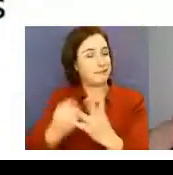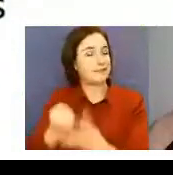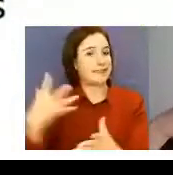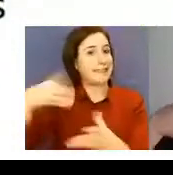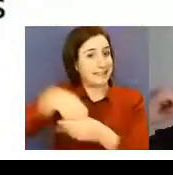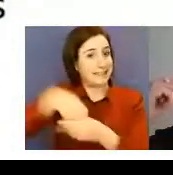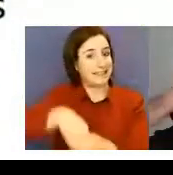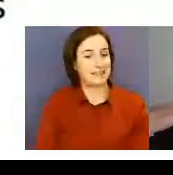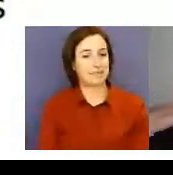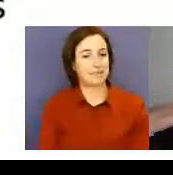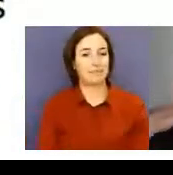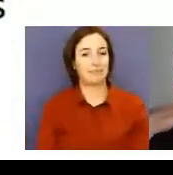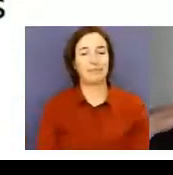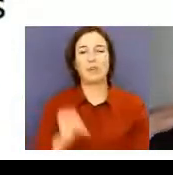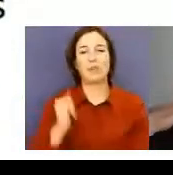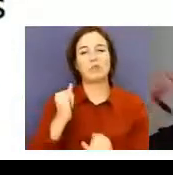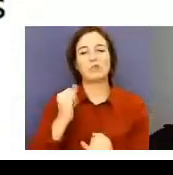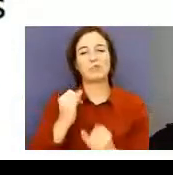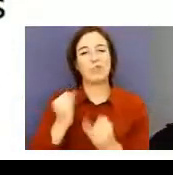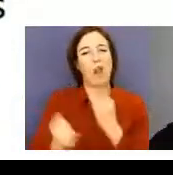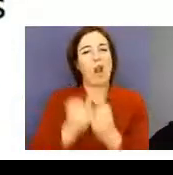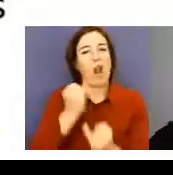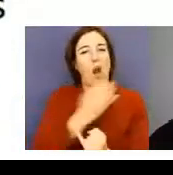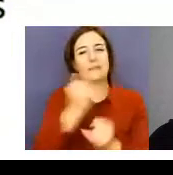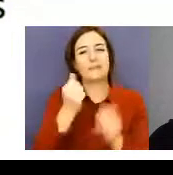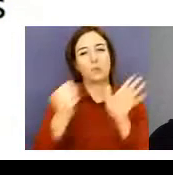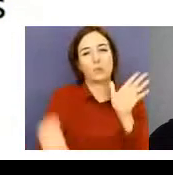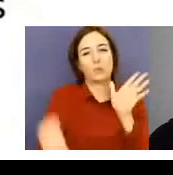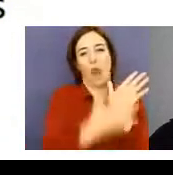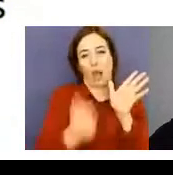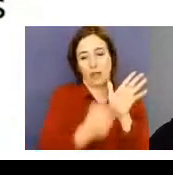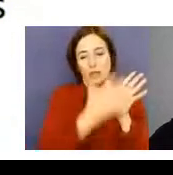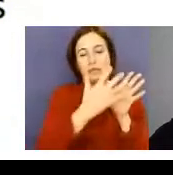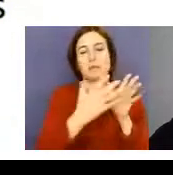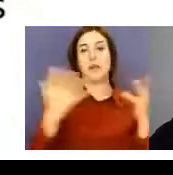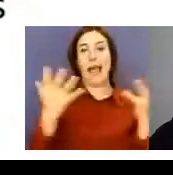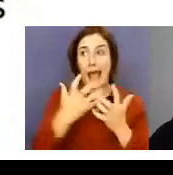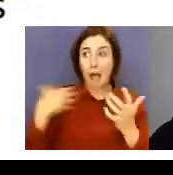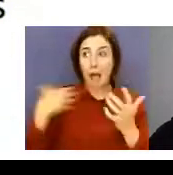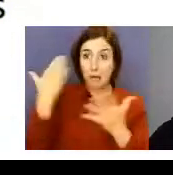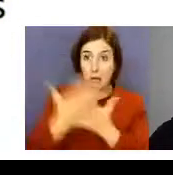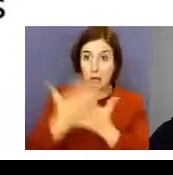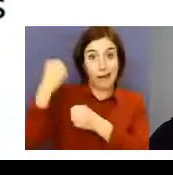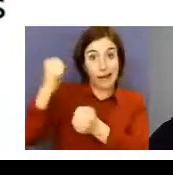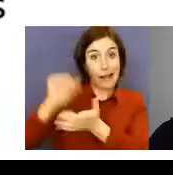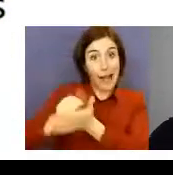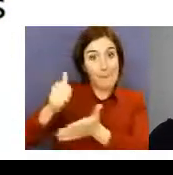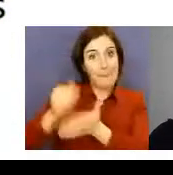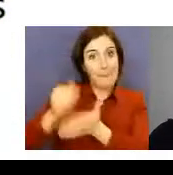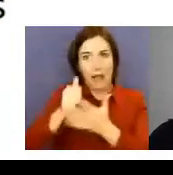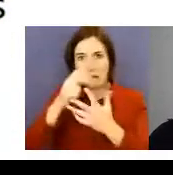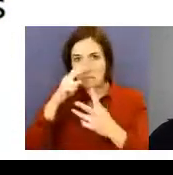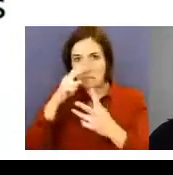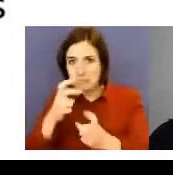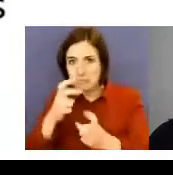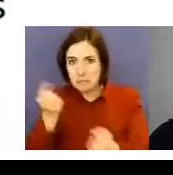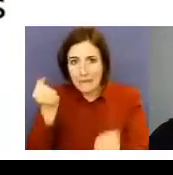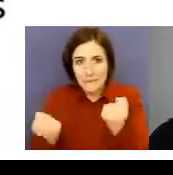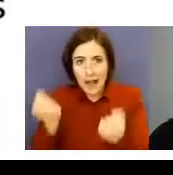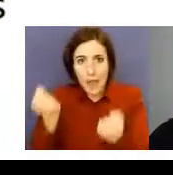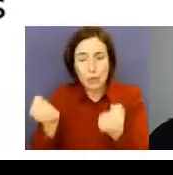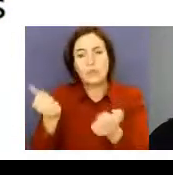And just a final couple of slides on how we evaluated the campaign. So we have regular quant and qual tracking